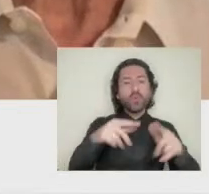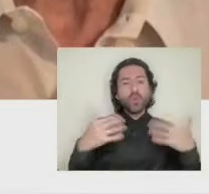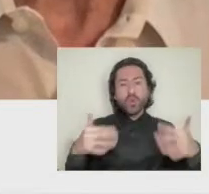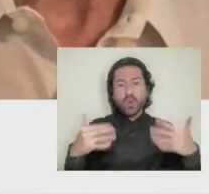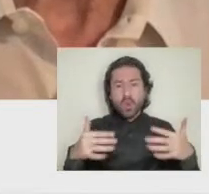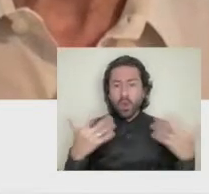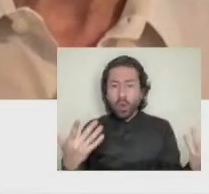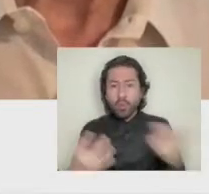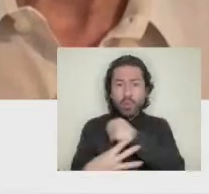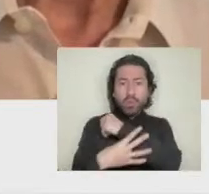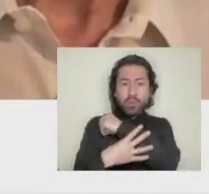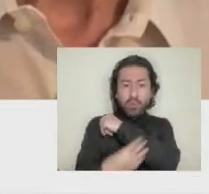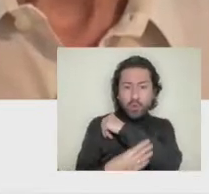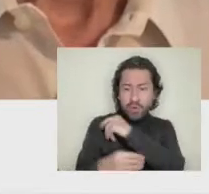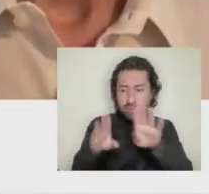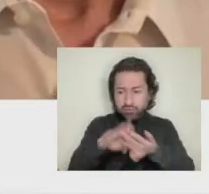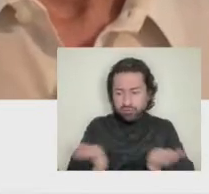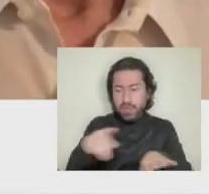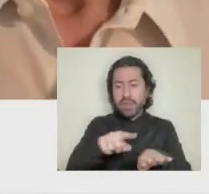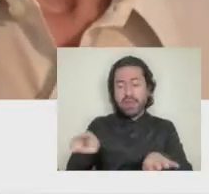well.